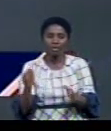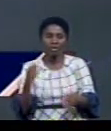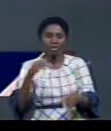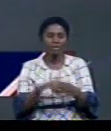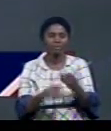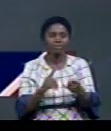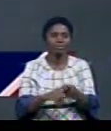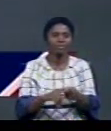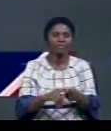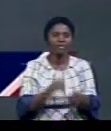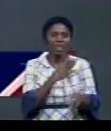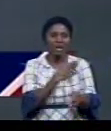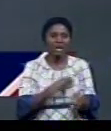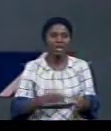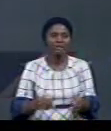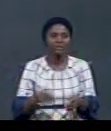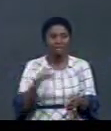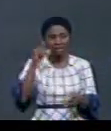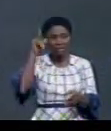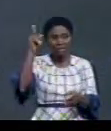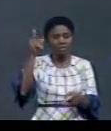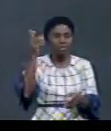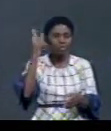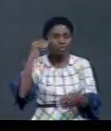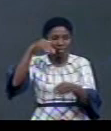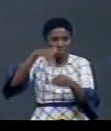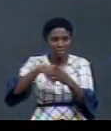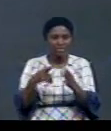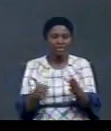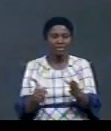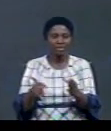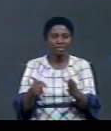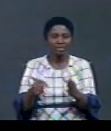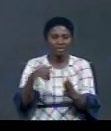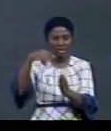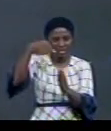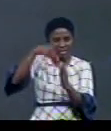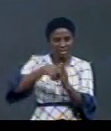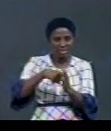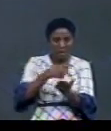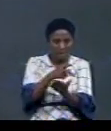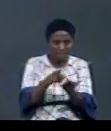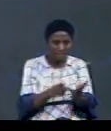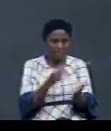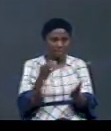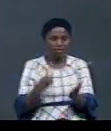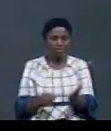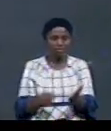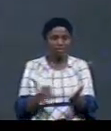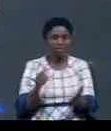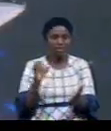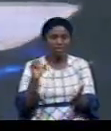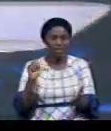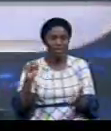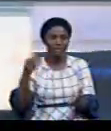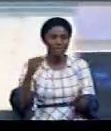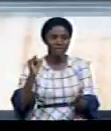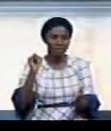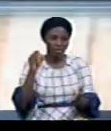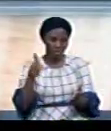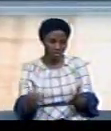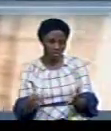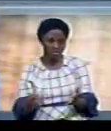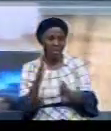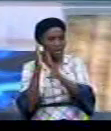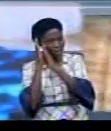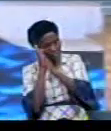And he was in the hinder part of the ship, asleep on a